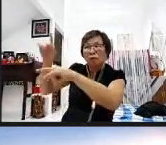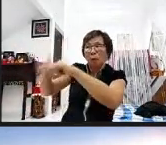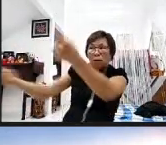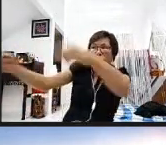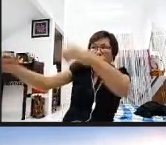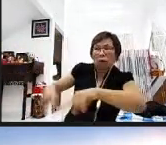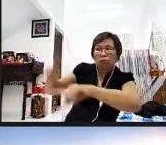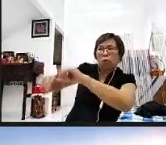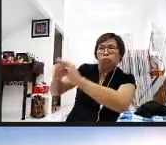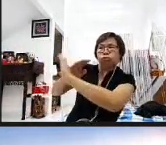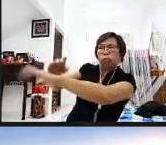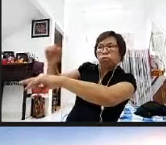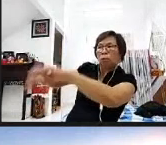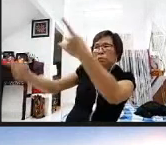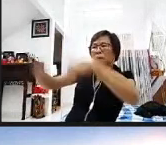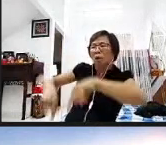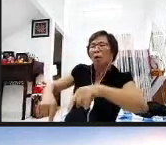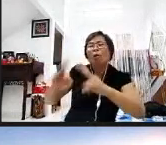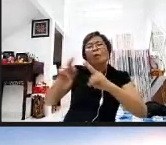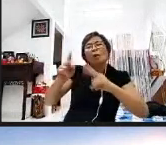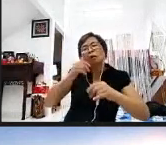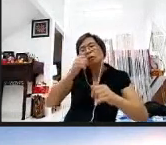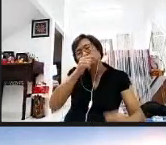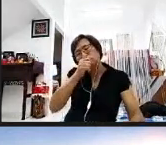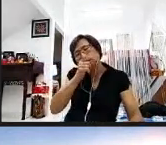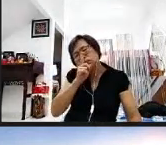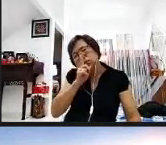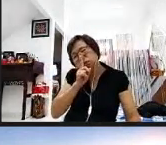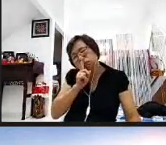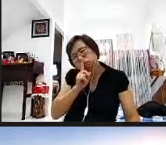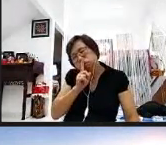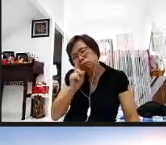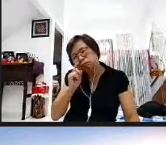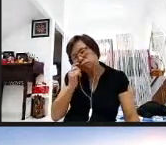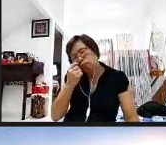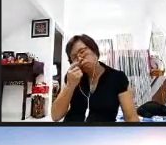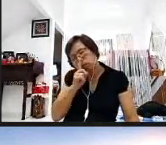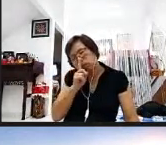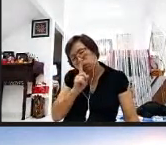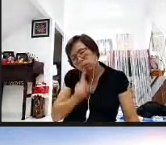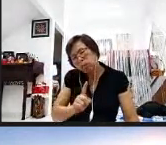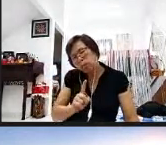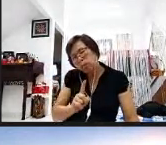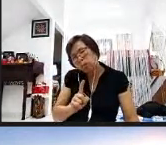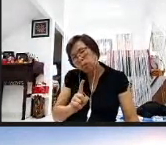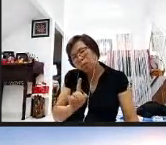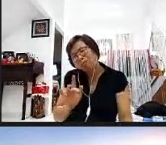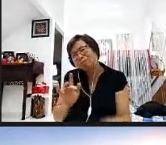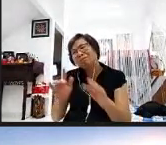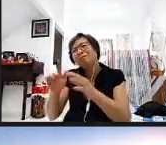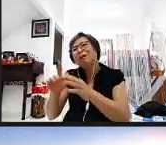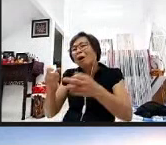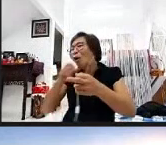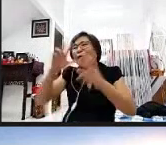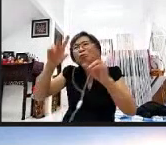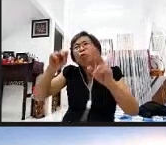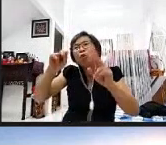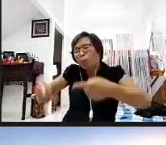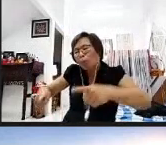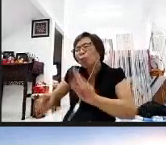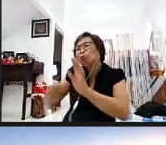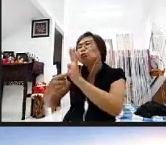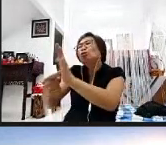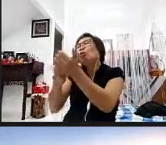it was a very lonely process. There was no personal touch. There was no opportunity to show